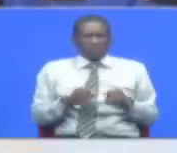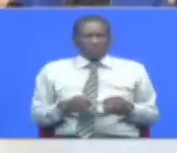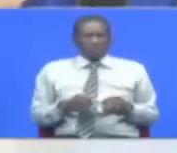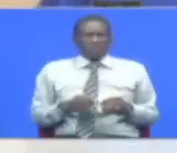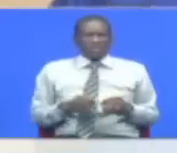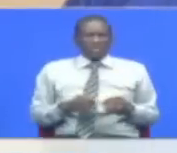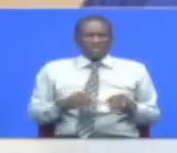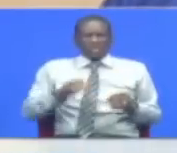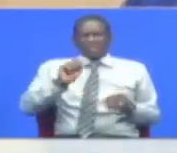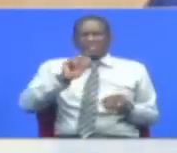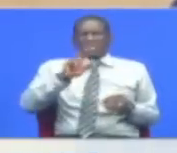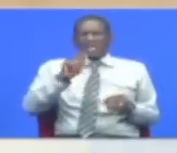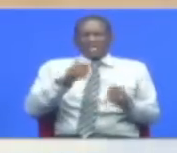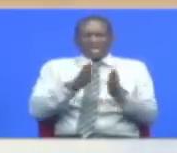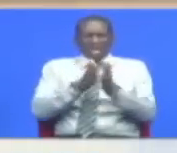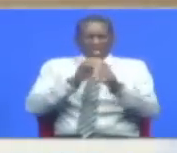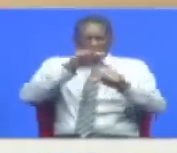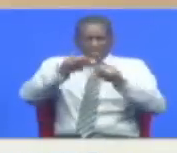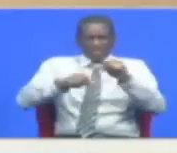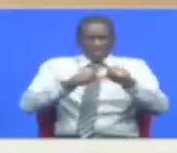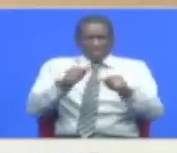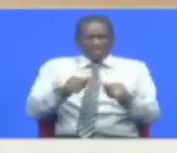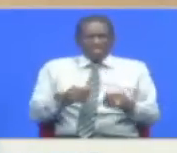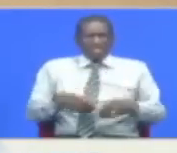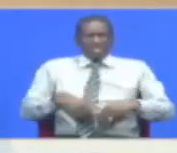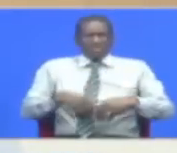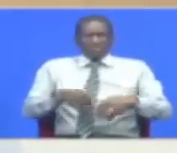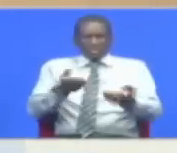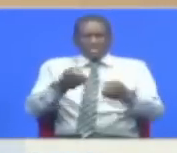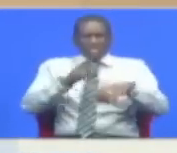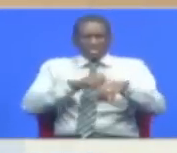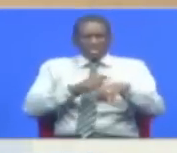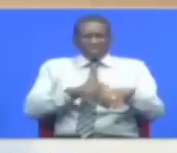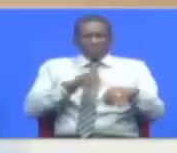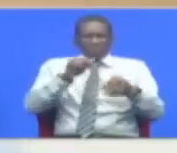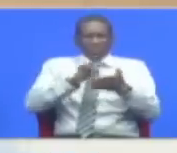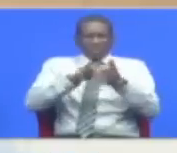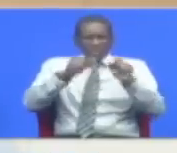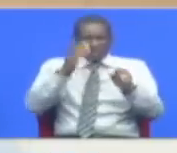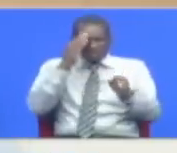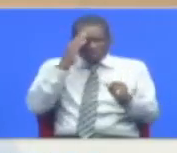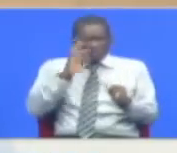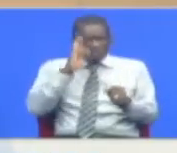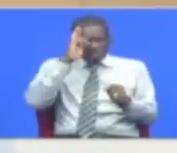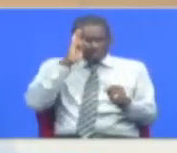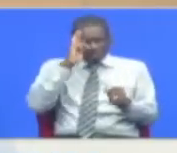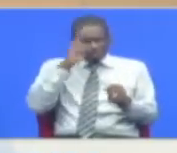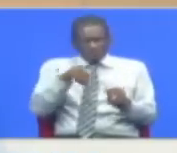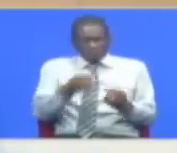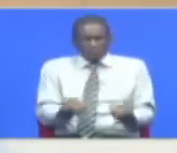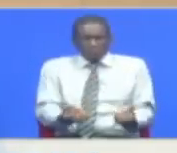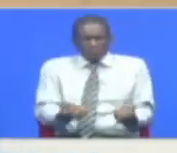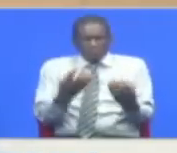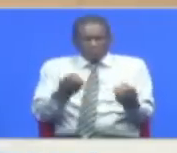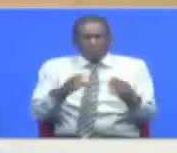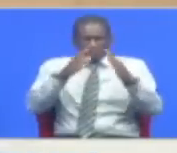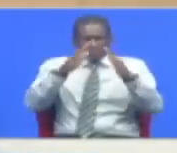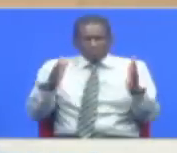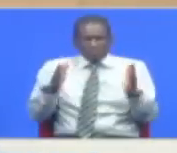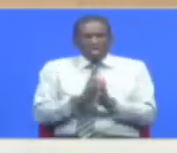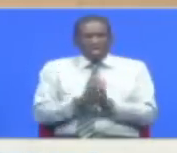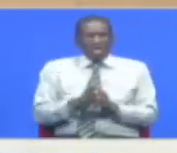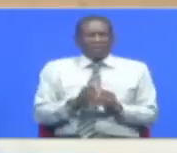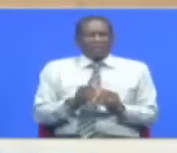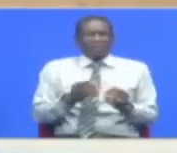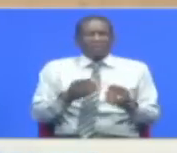science. We need to give it time so that we know the motive, we know the cause of all these things.